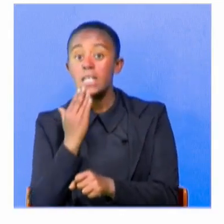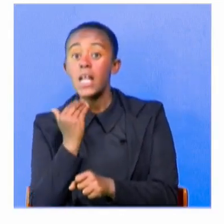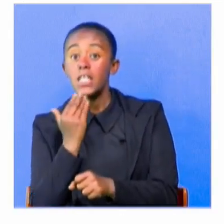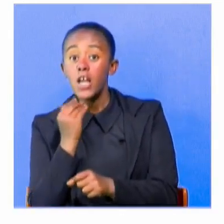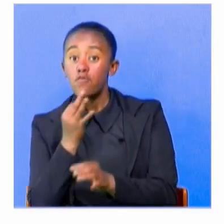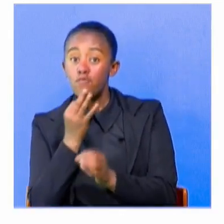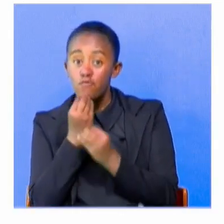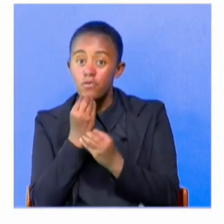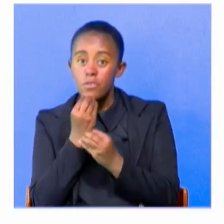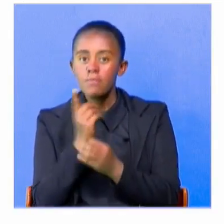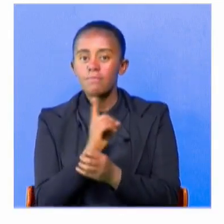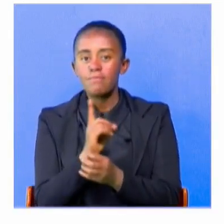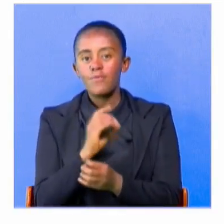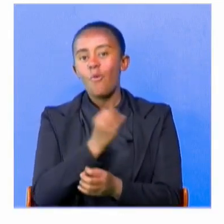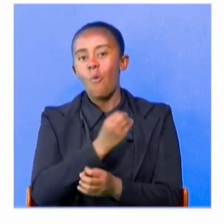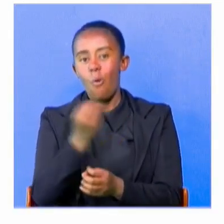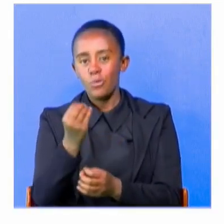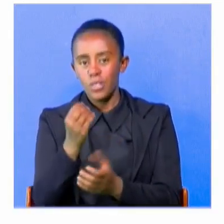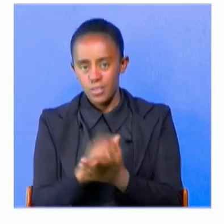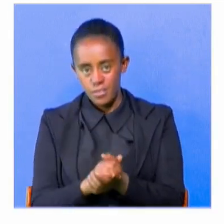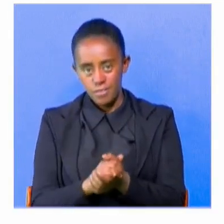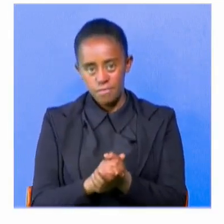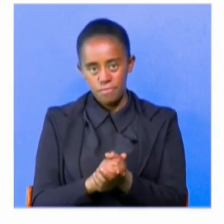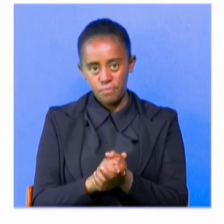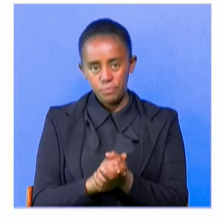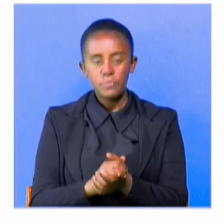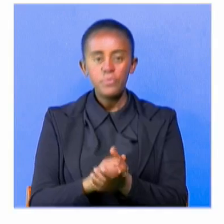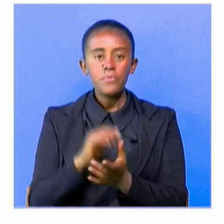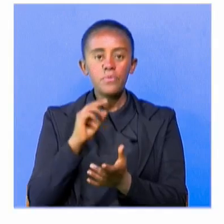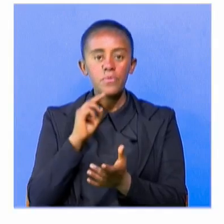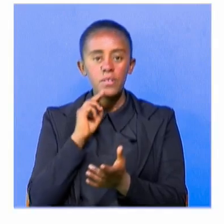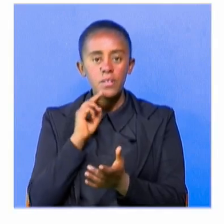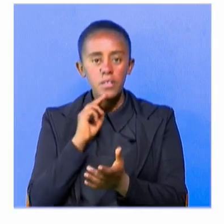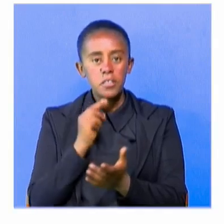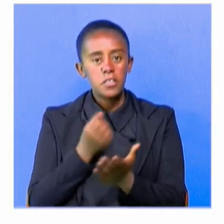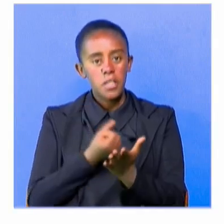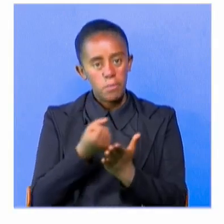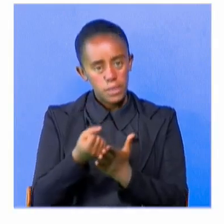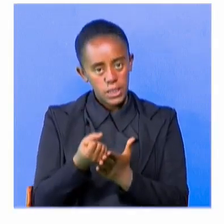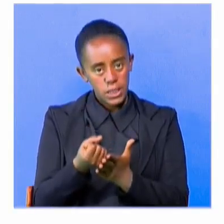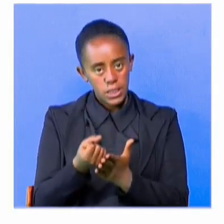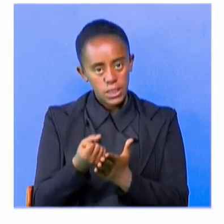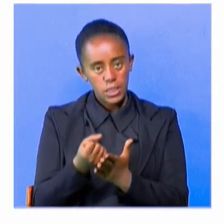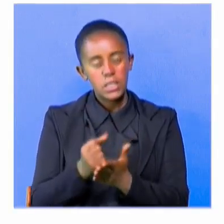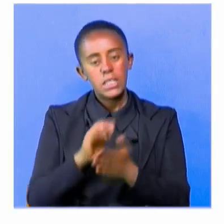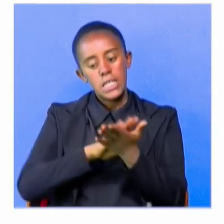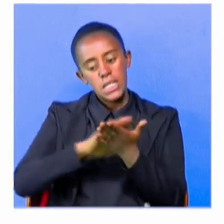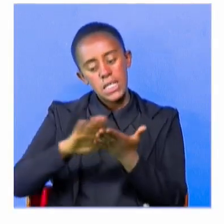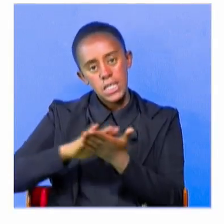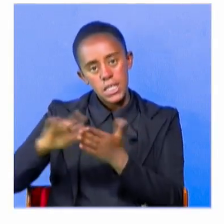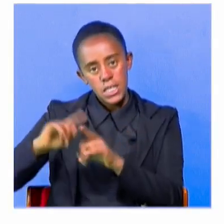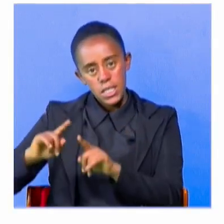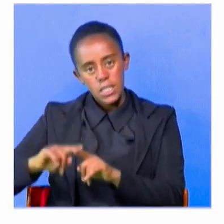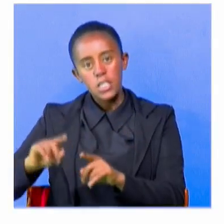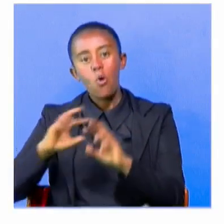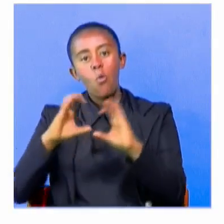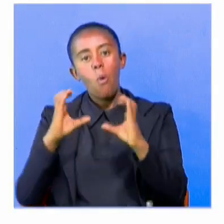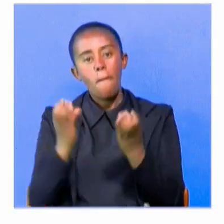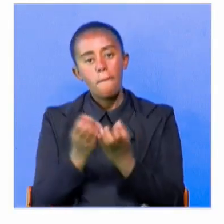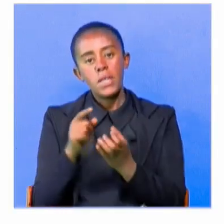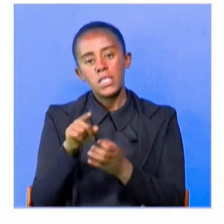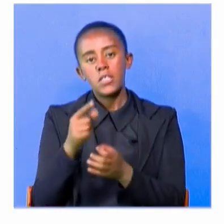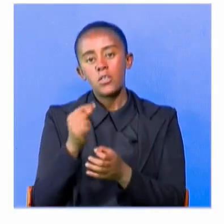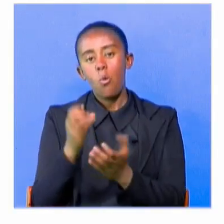that is an object. Halima is subject, cleans is a verb, and then a room that is an